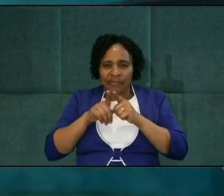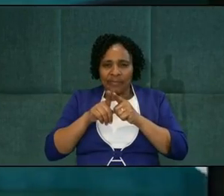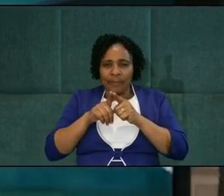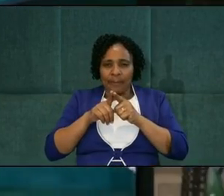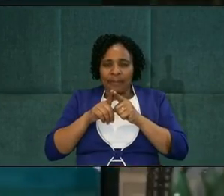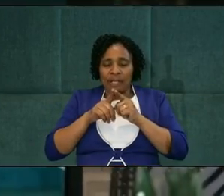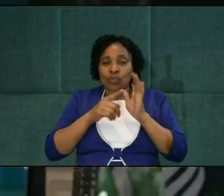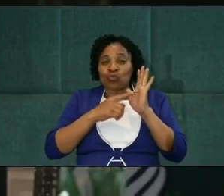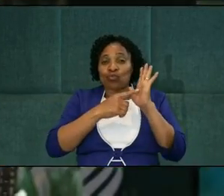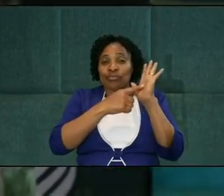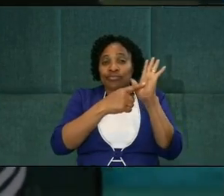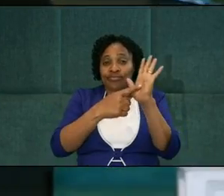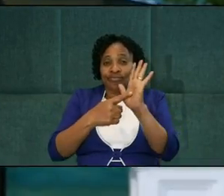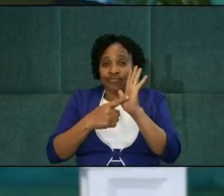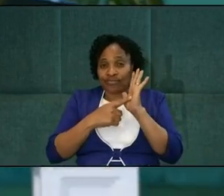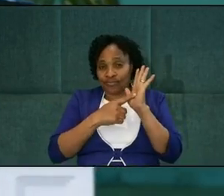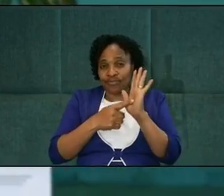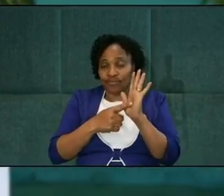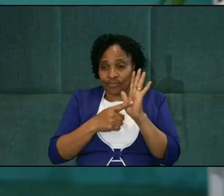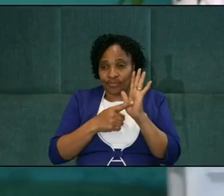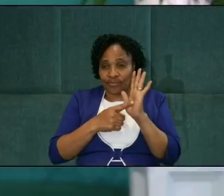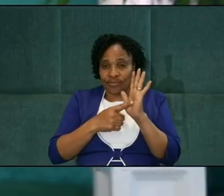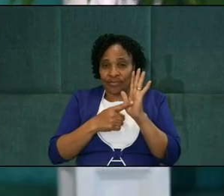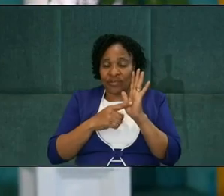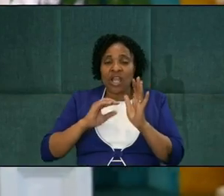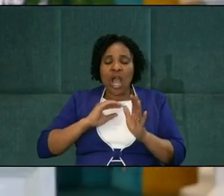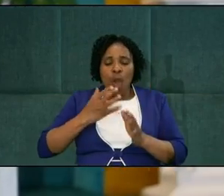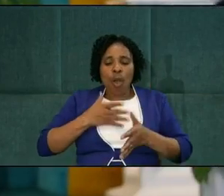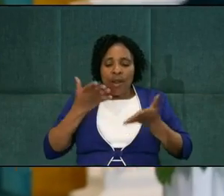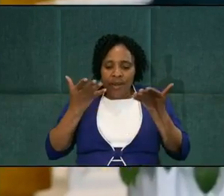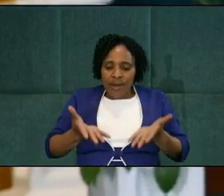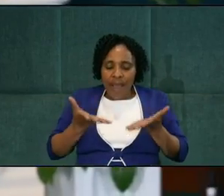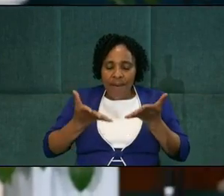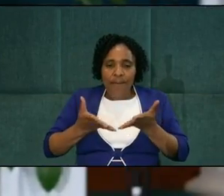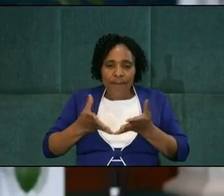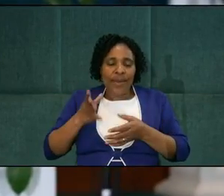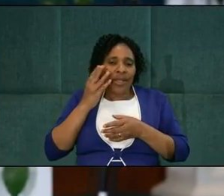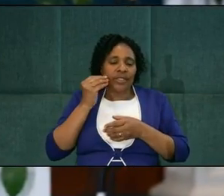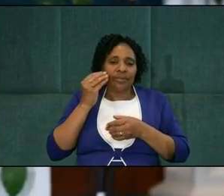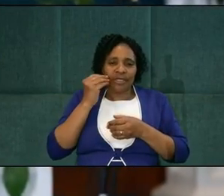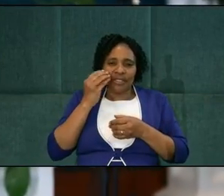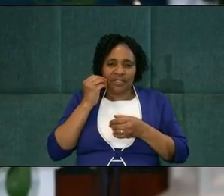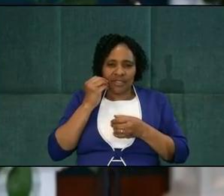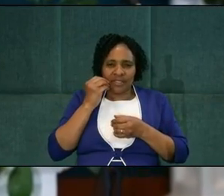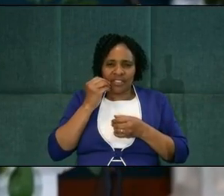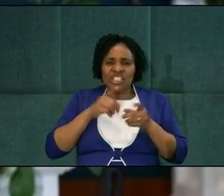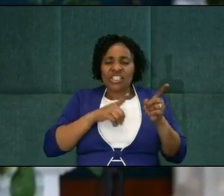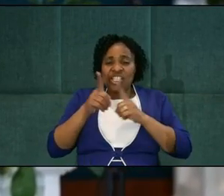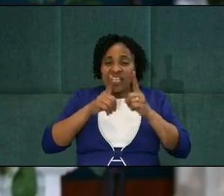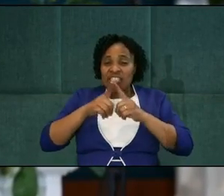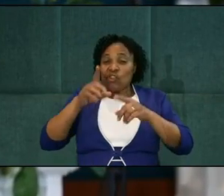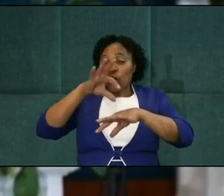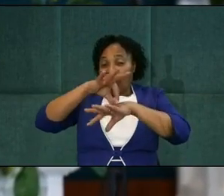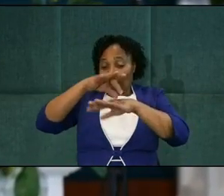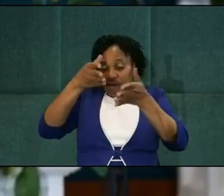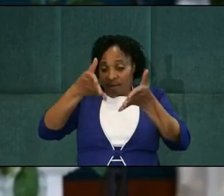to illustrate our current experience journeying on this planet